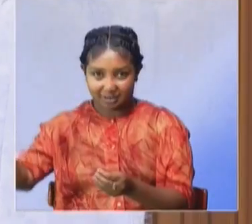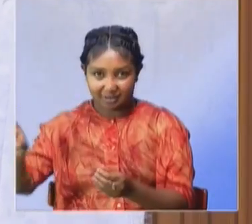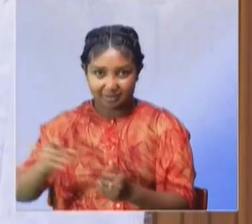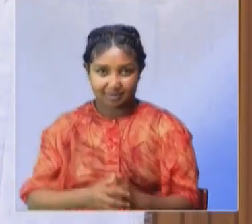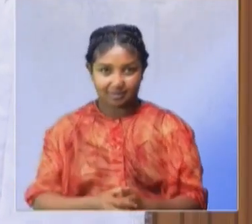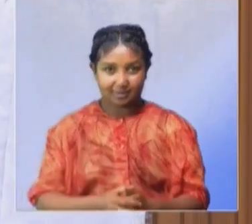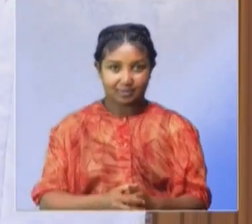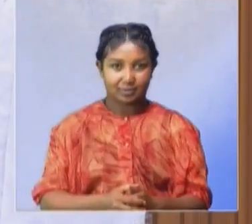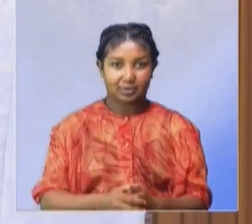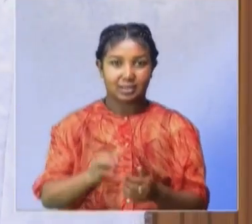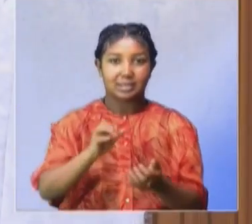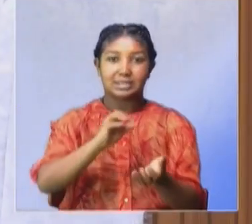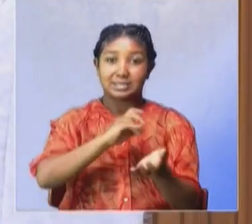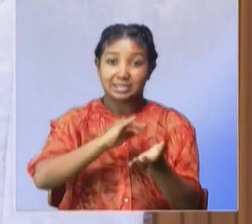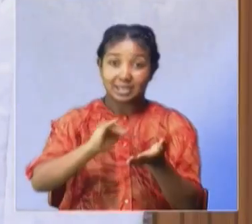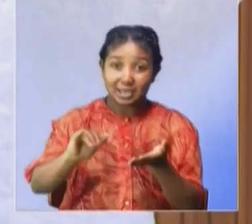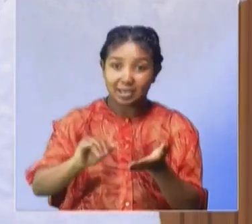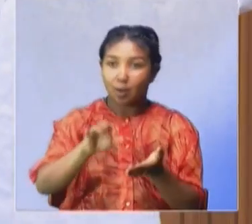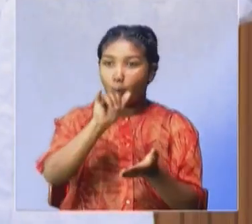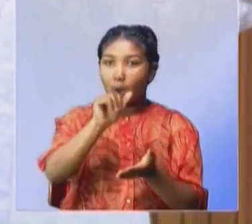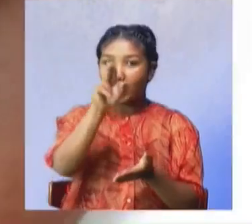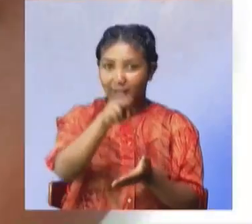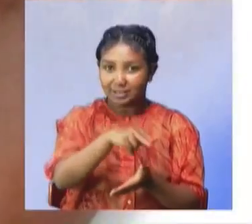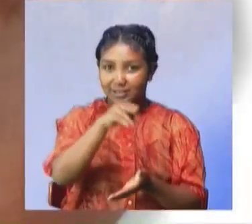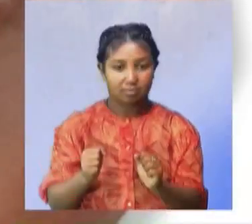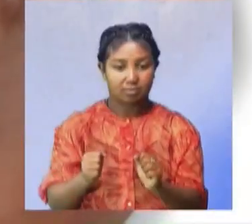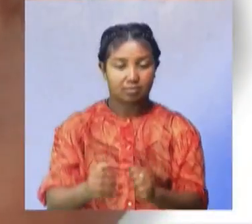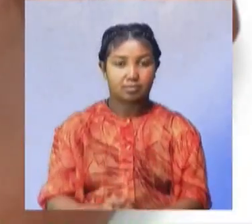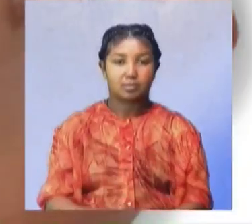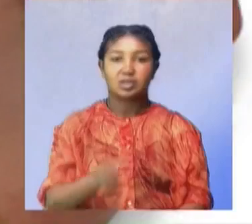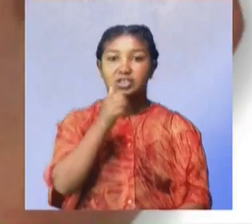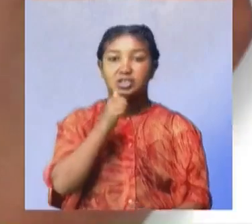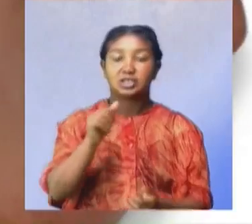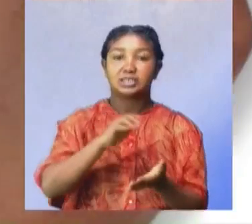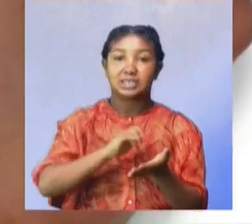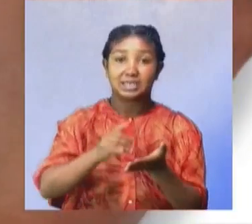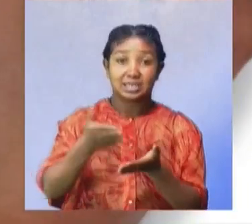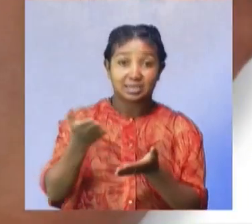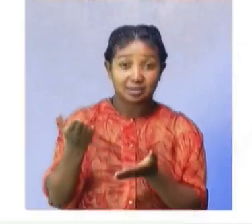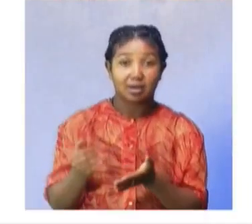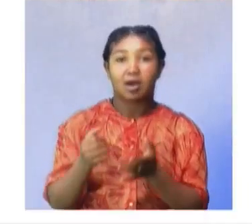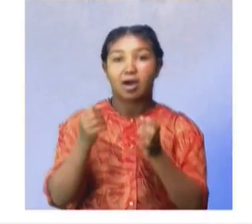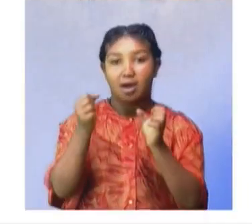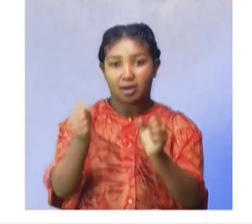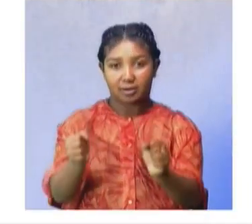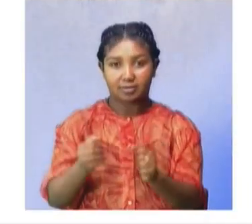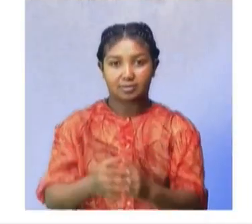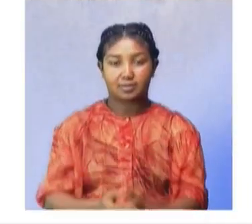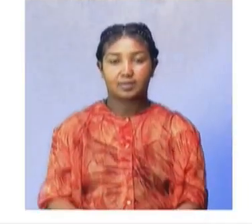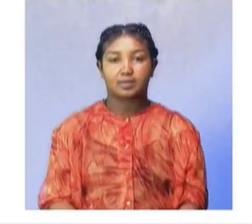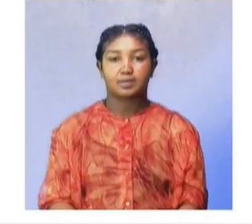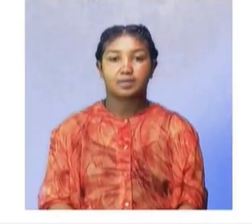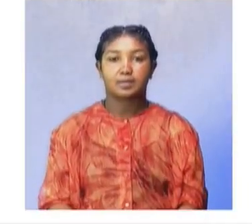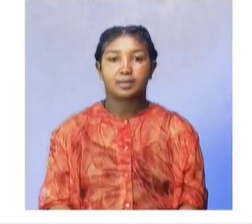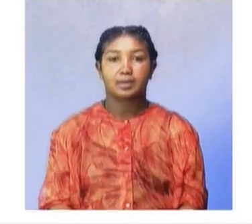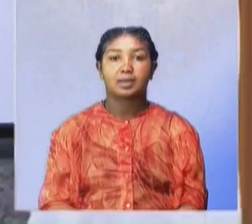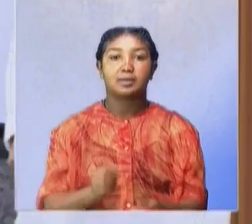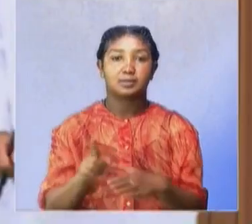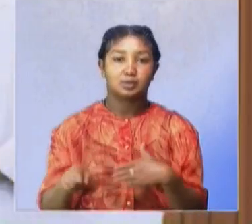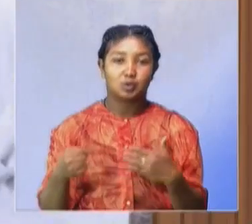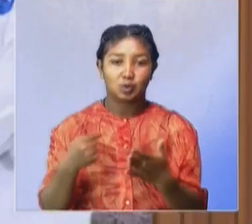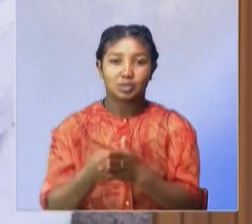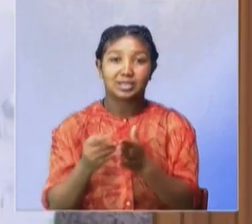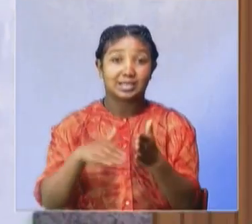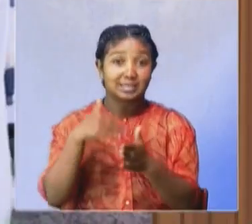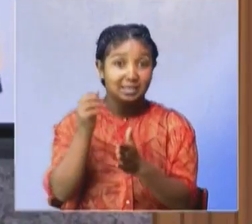I-E-D. Study, studied. So, she studied hard. So, the